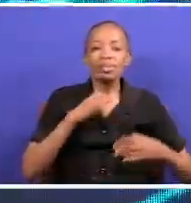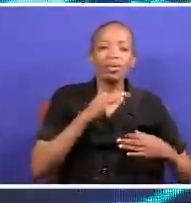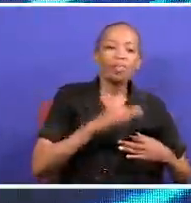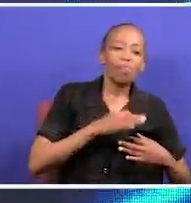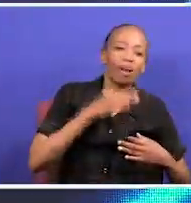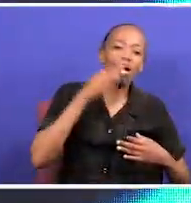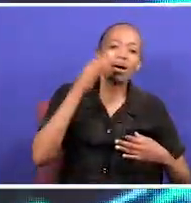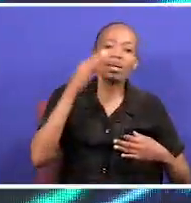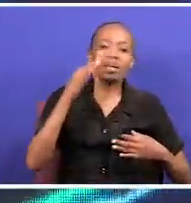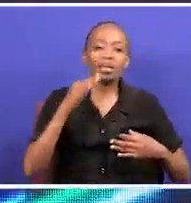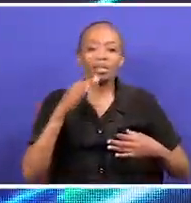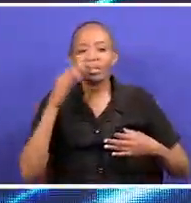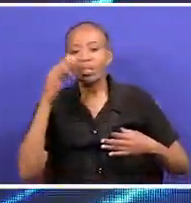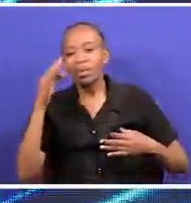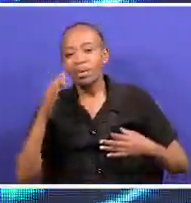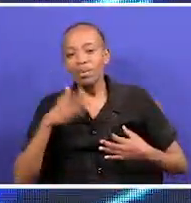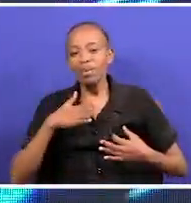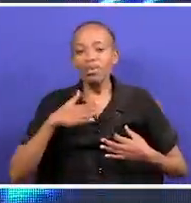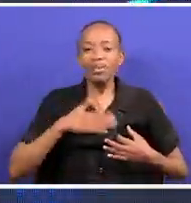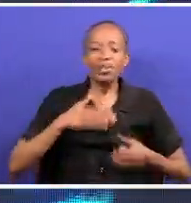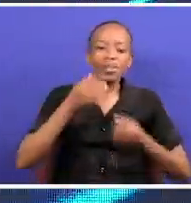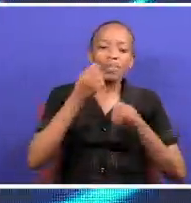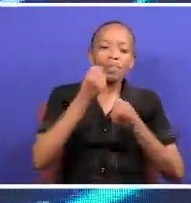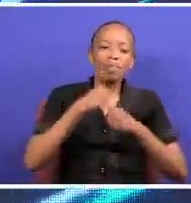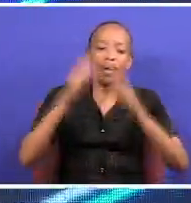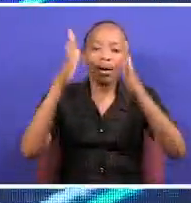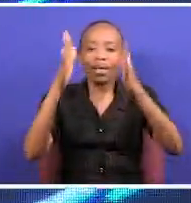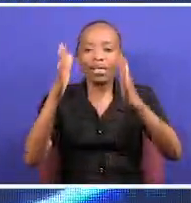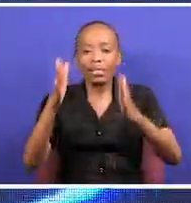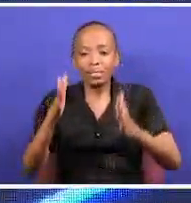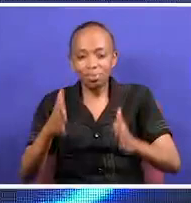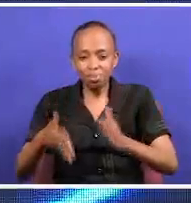sings my soul,